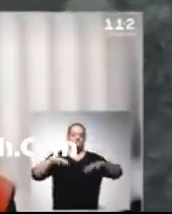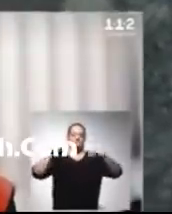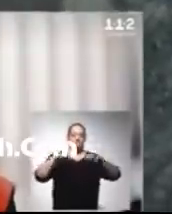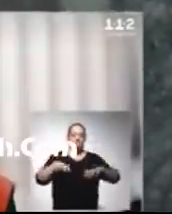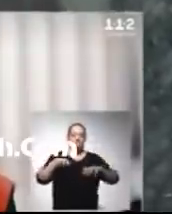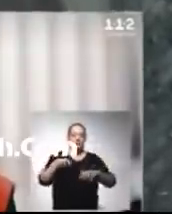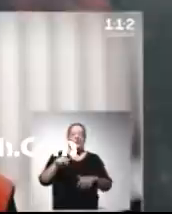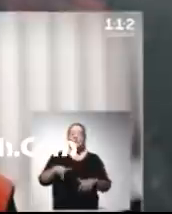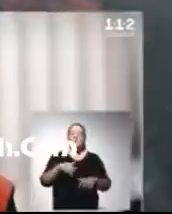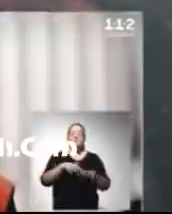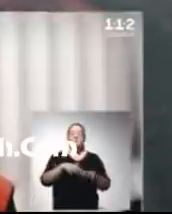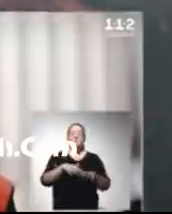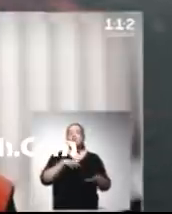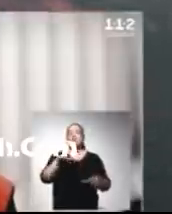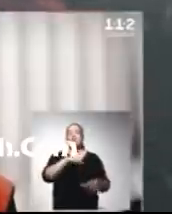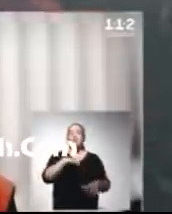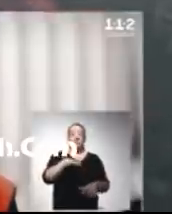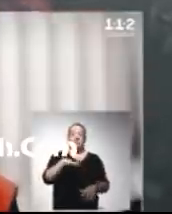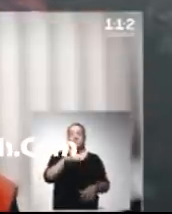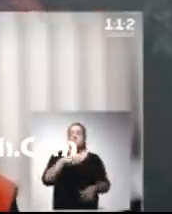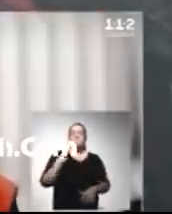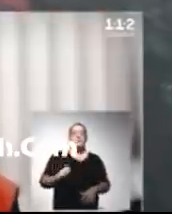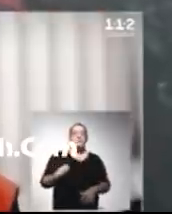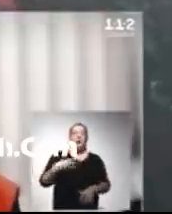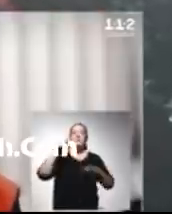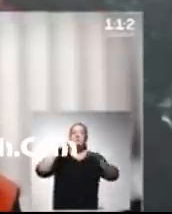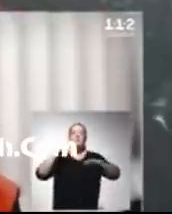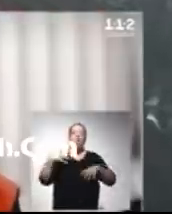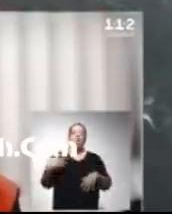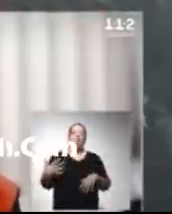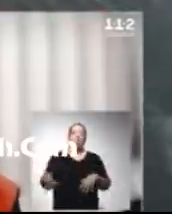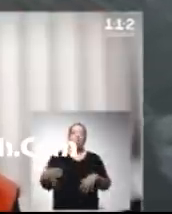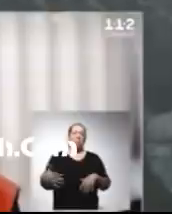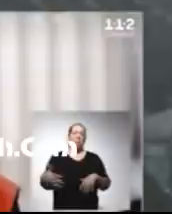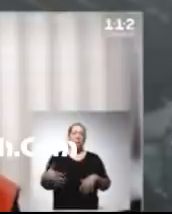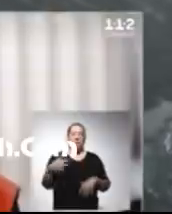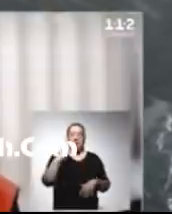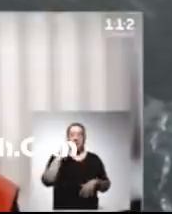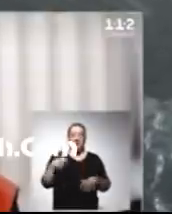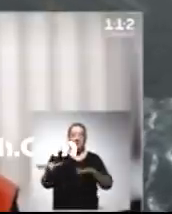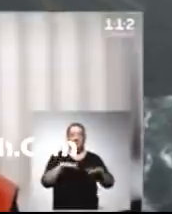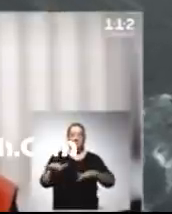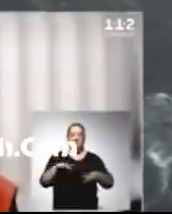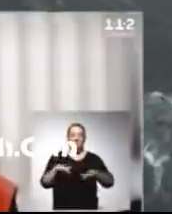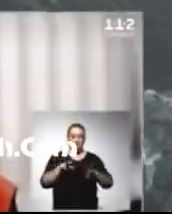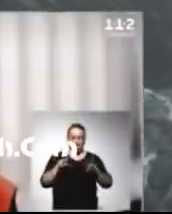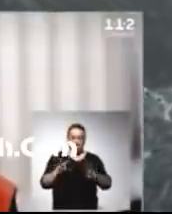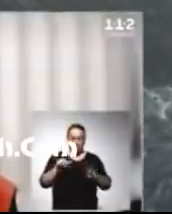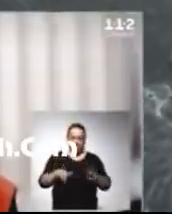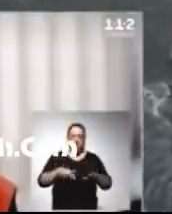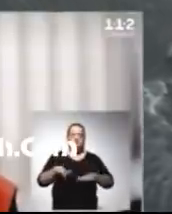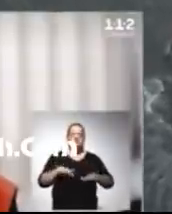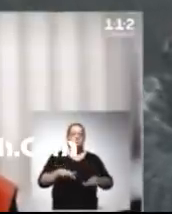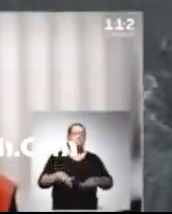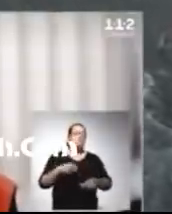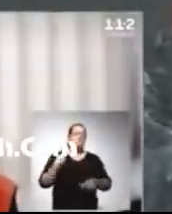leaking. And as they start to expand, more lava's coming off the top and filling that. It's just not over yet. We don't know